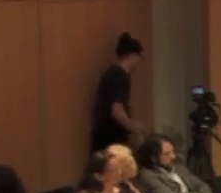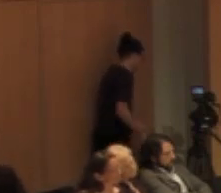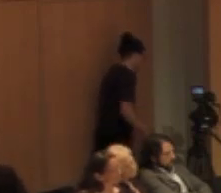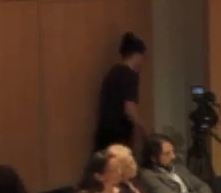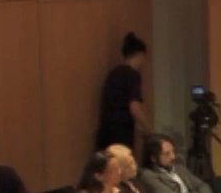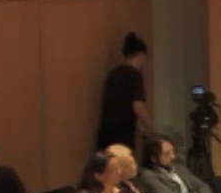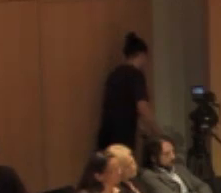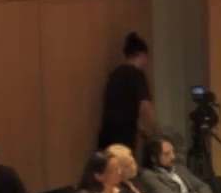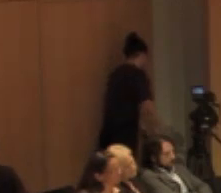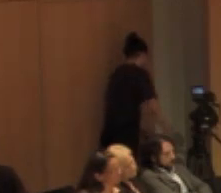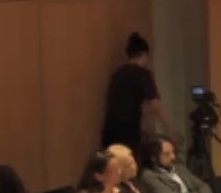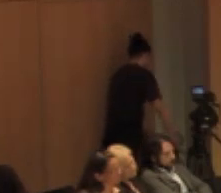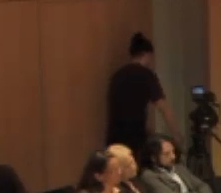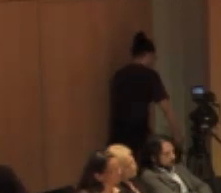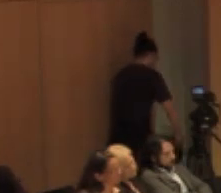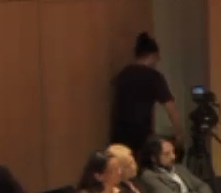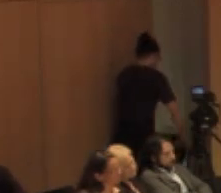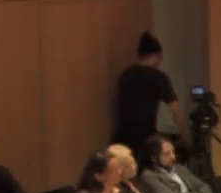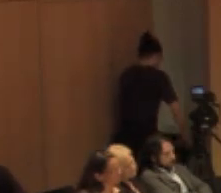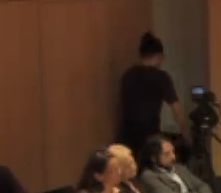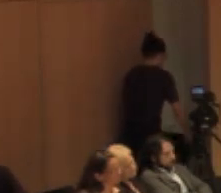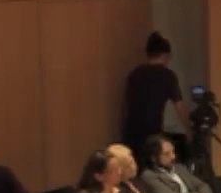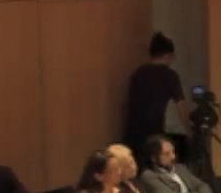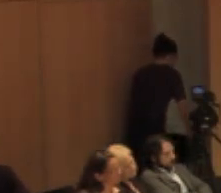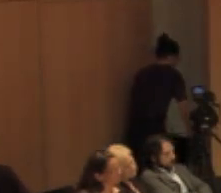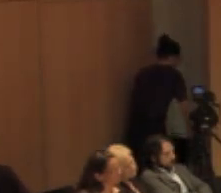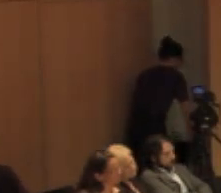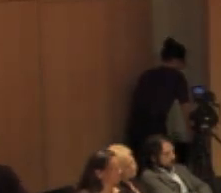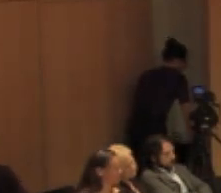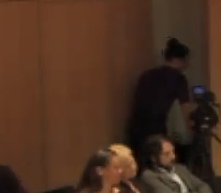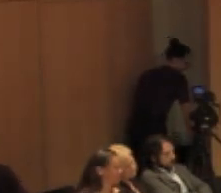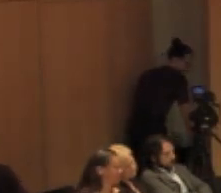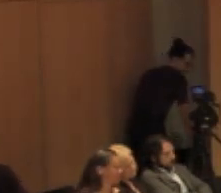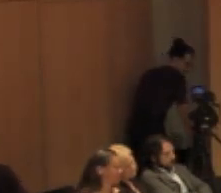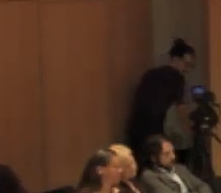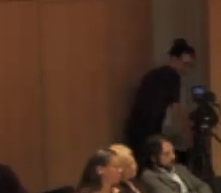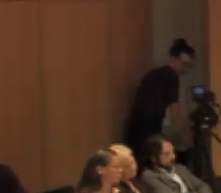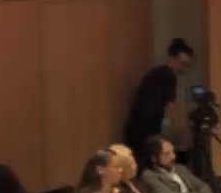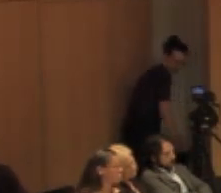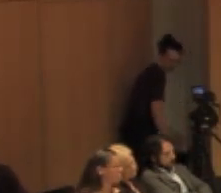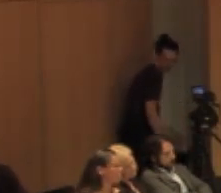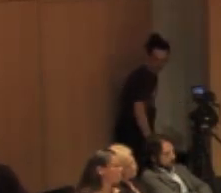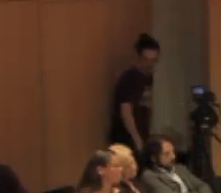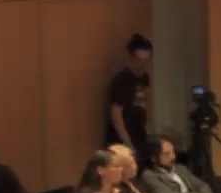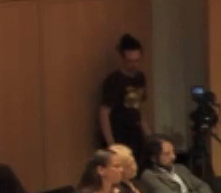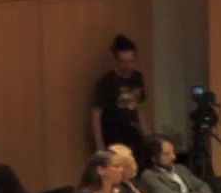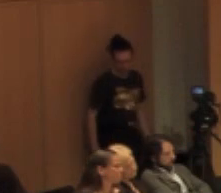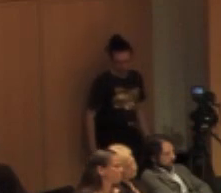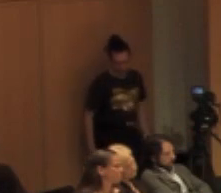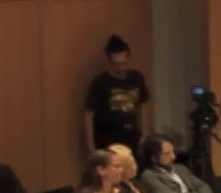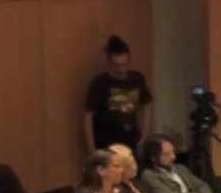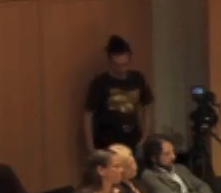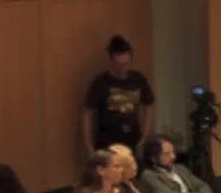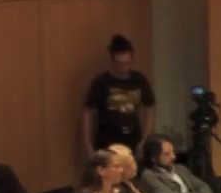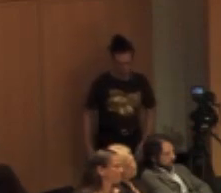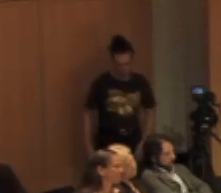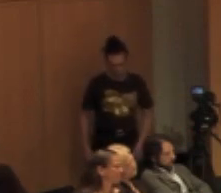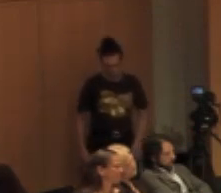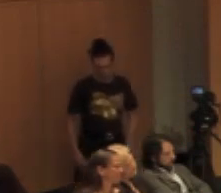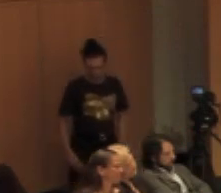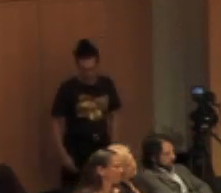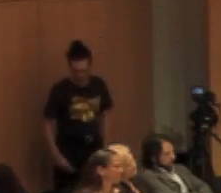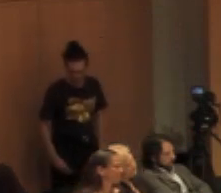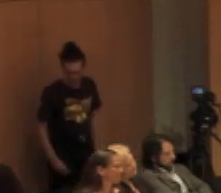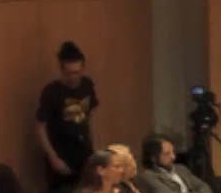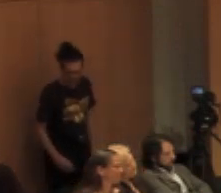was important to translate the works right because I think I said this earlier um to those of you who've been around all day um but